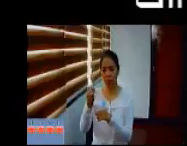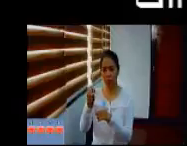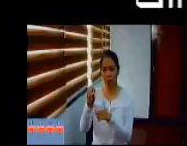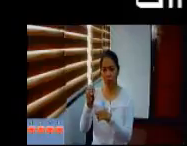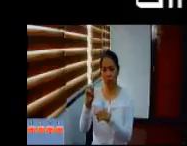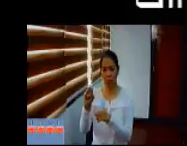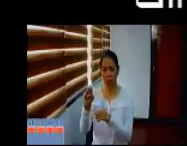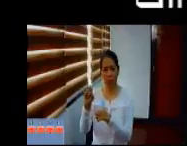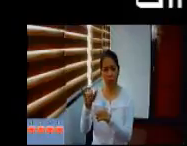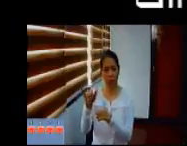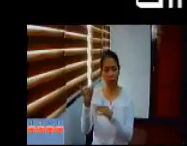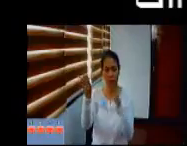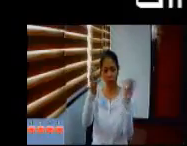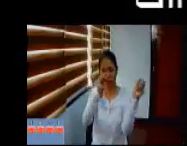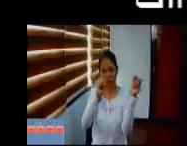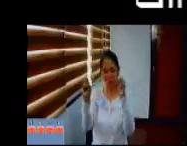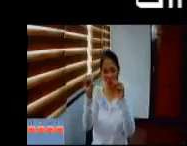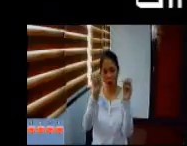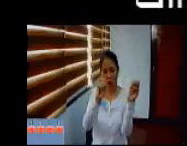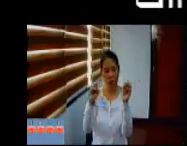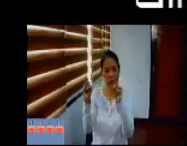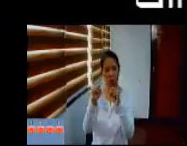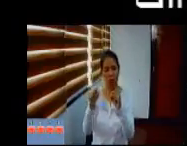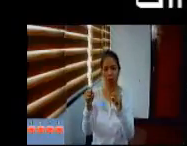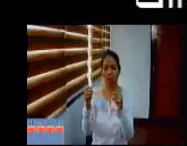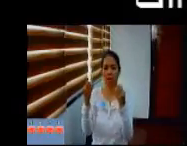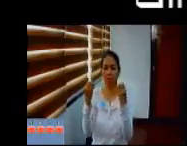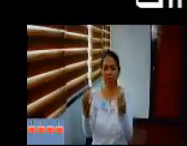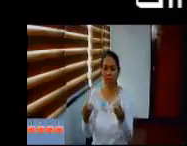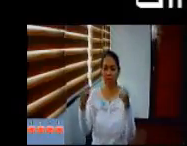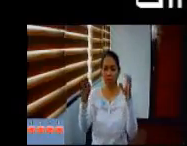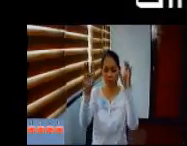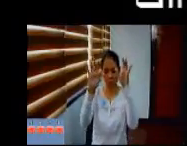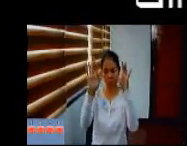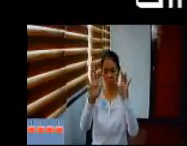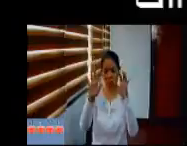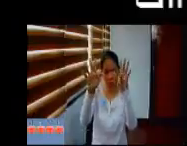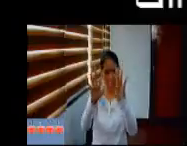much precipitation that fell in so short a time.